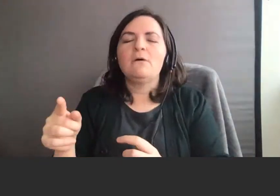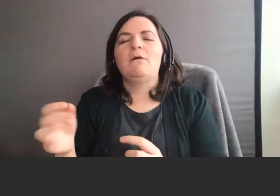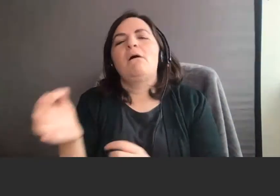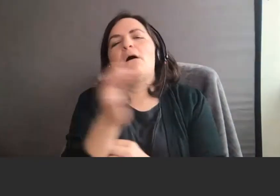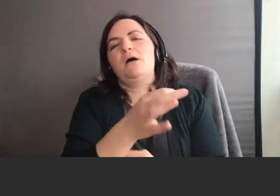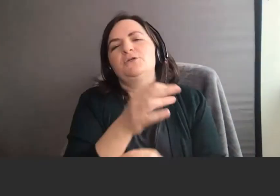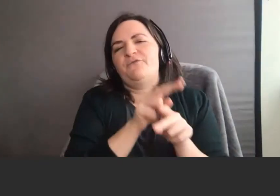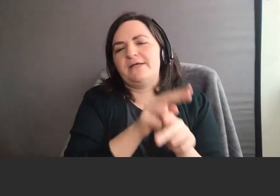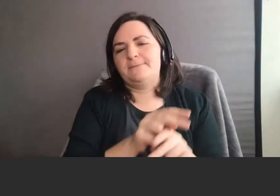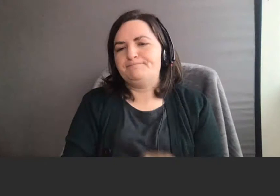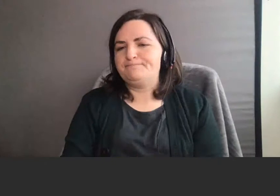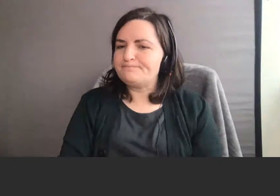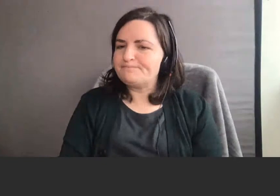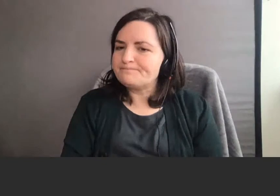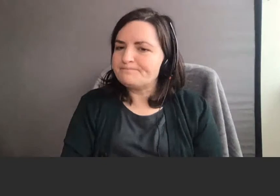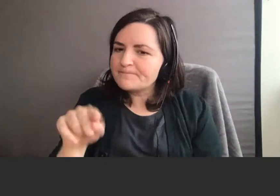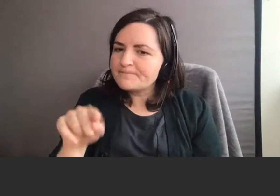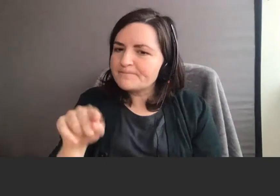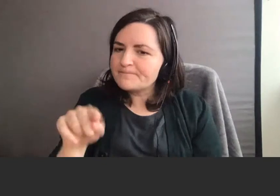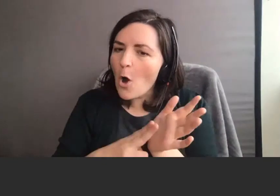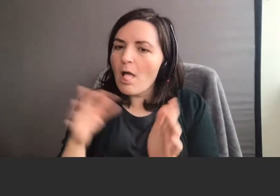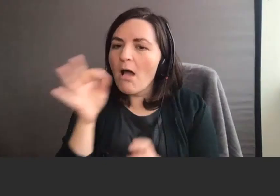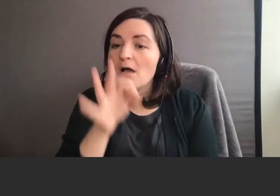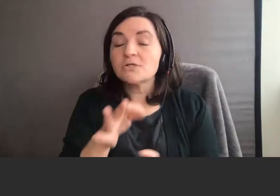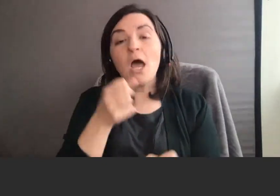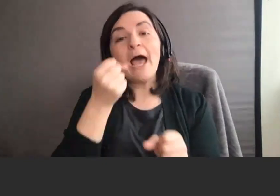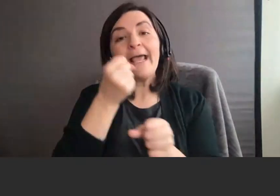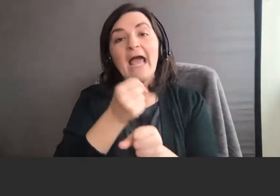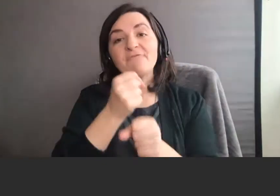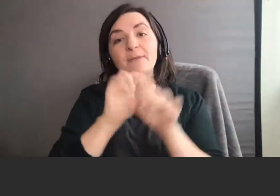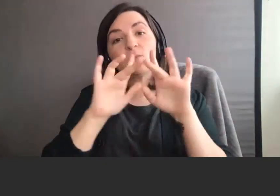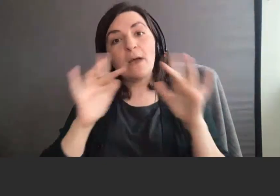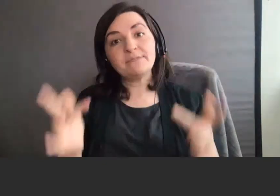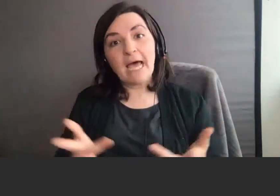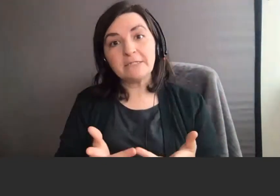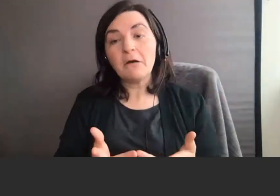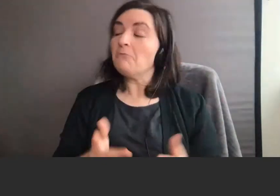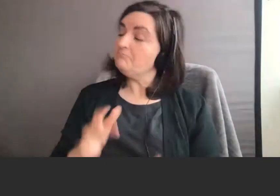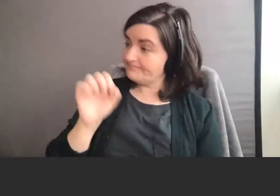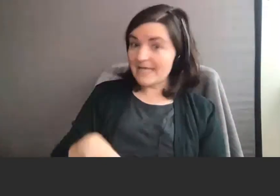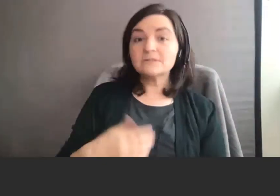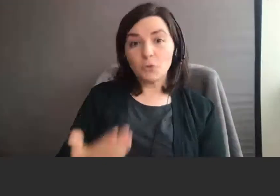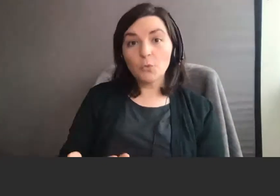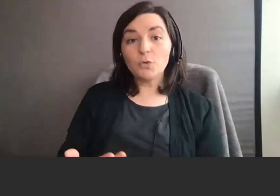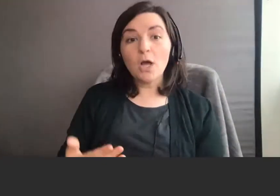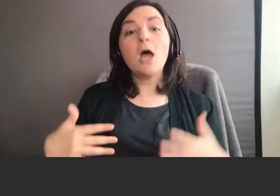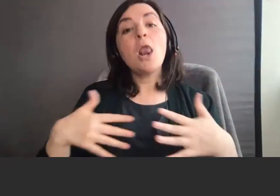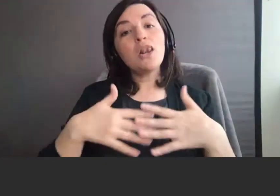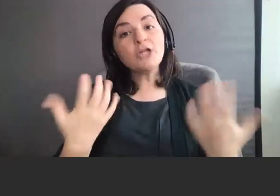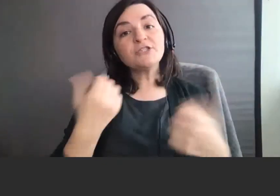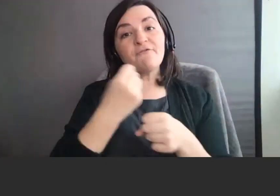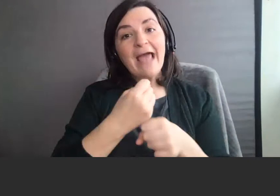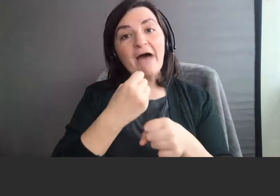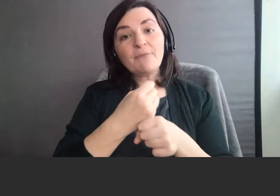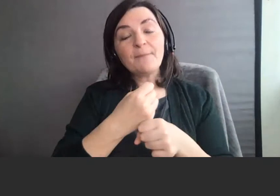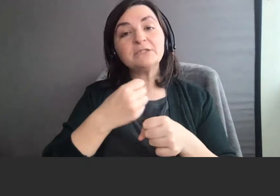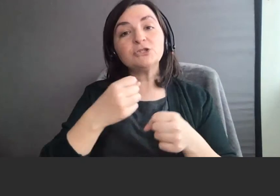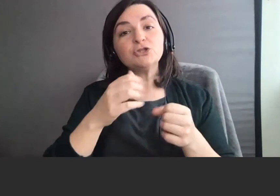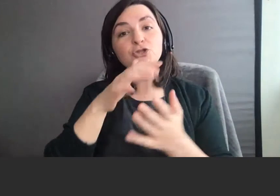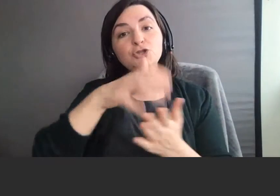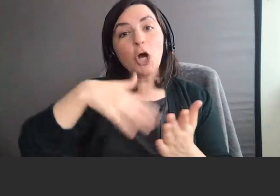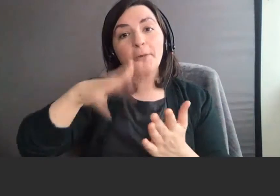Yes, government websites is fine. Think in terms of government documents. So a lot of government documents now appear set out